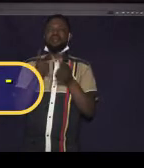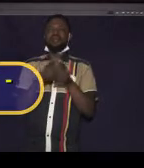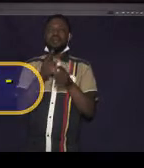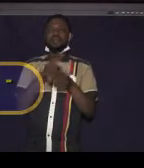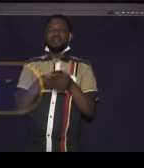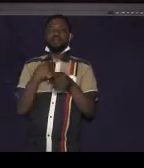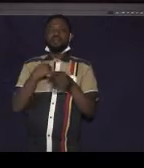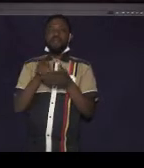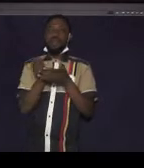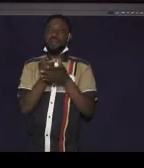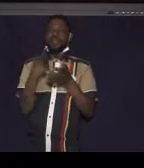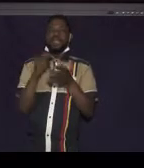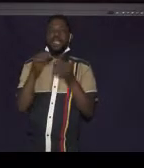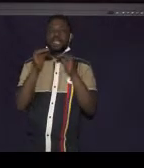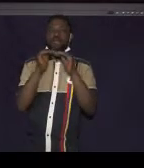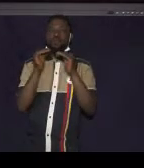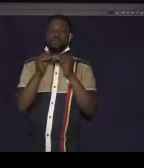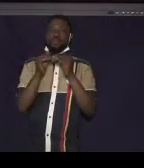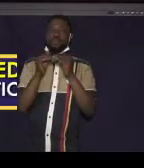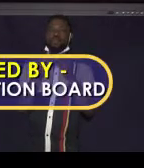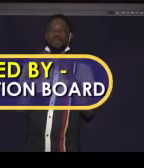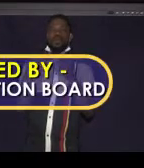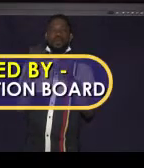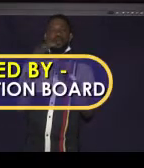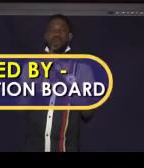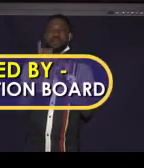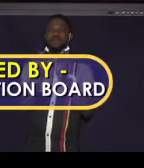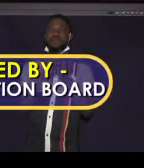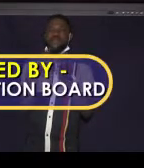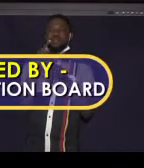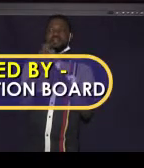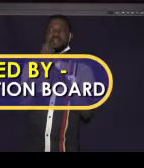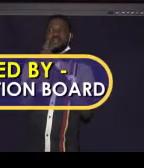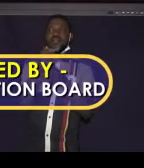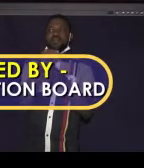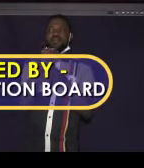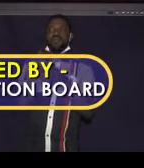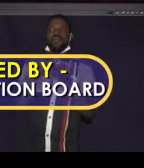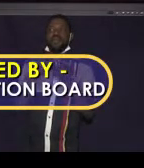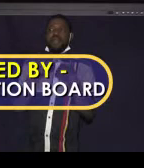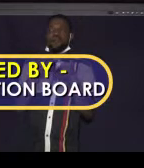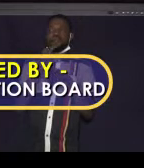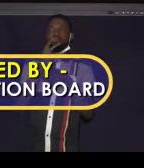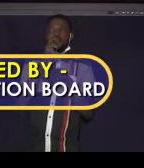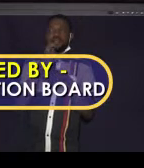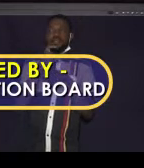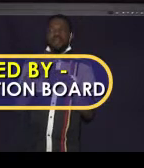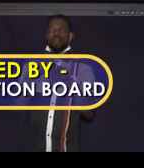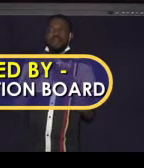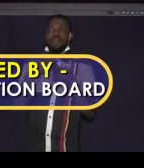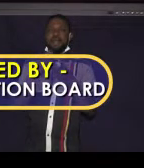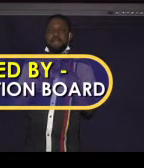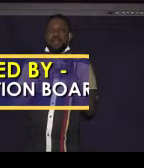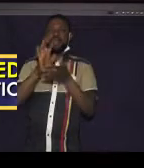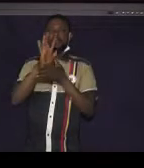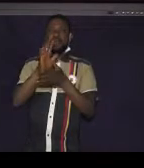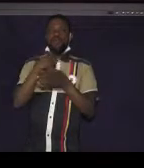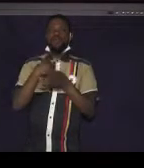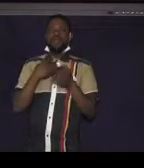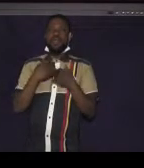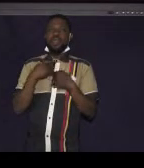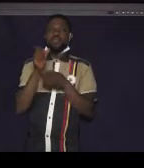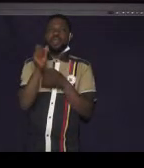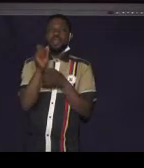is that we rewrite the equation. Now we will identify the terms. So in this case, we have 2x, then we have minus 5, and then we